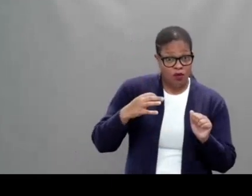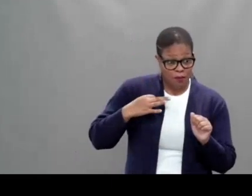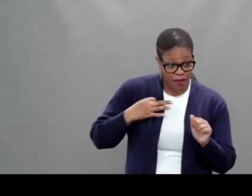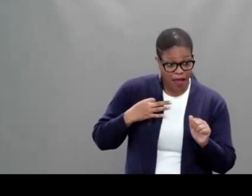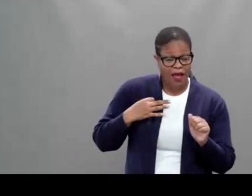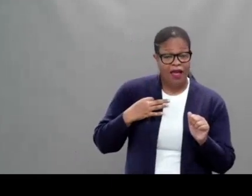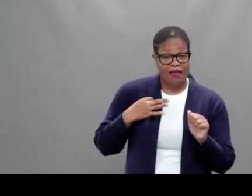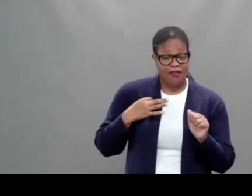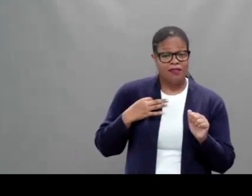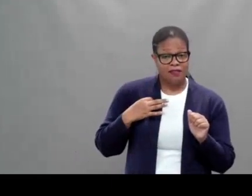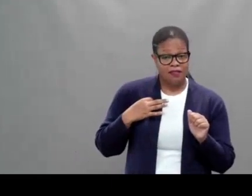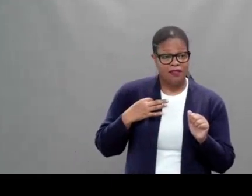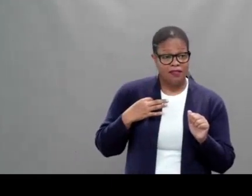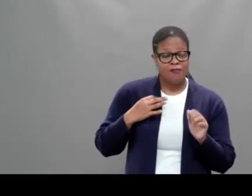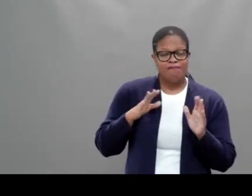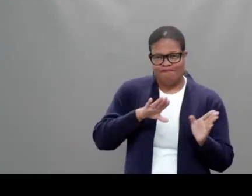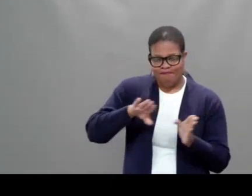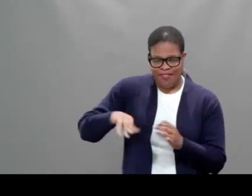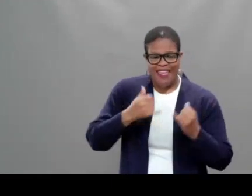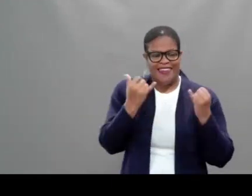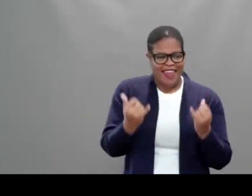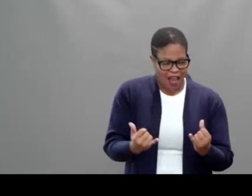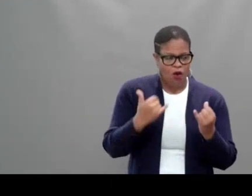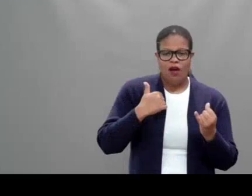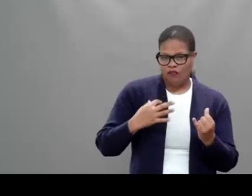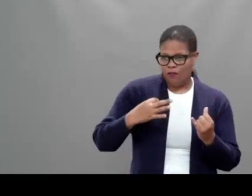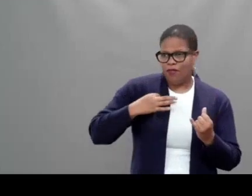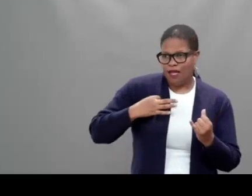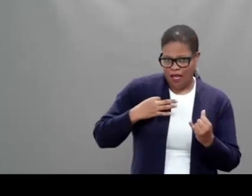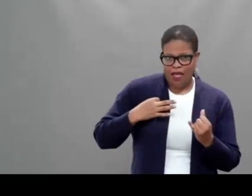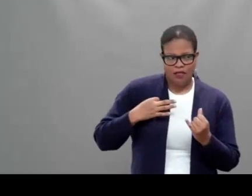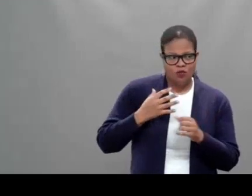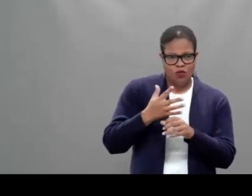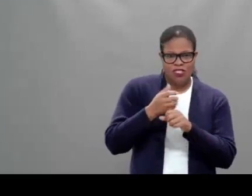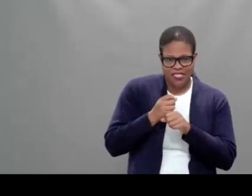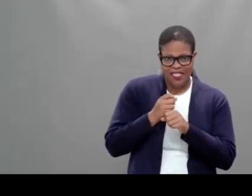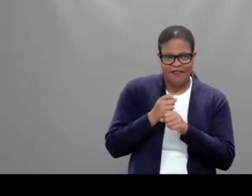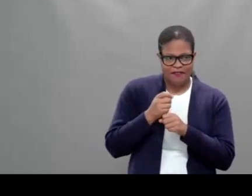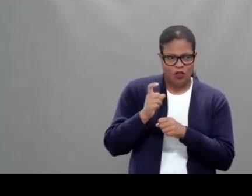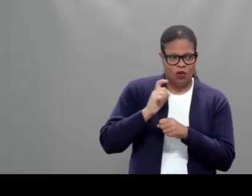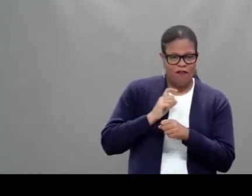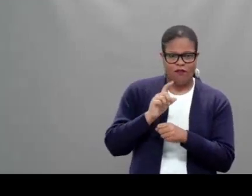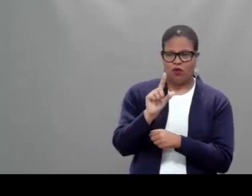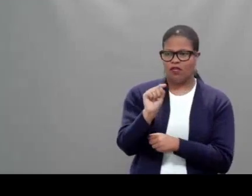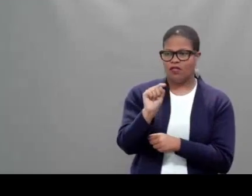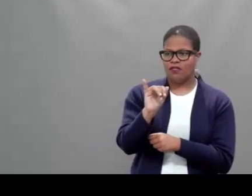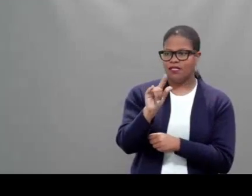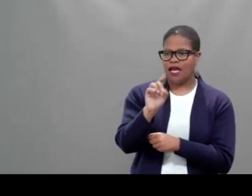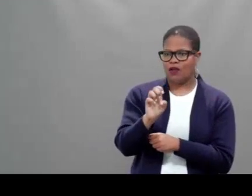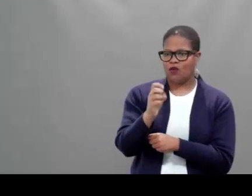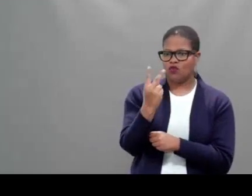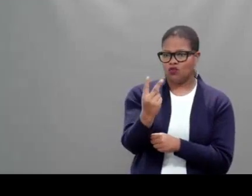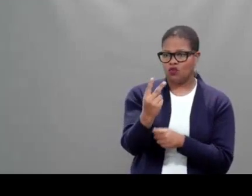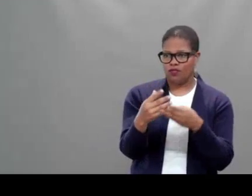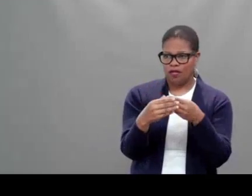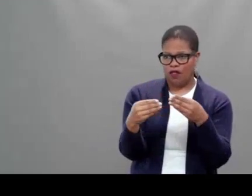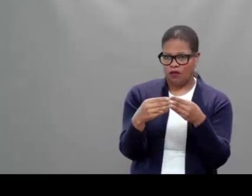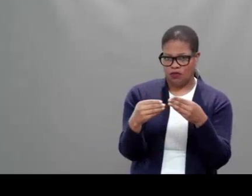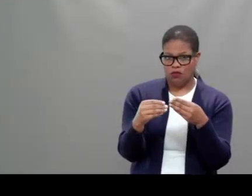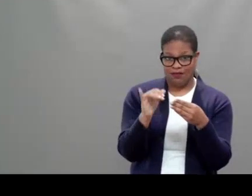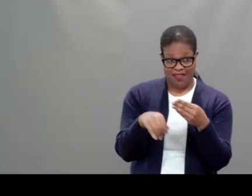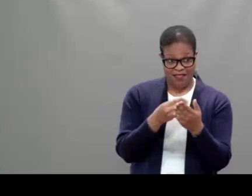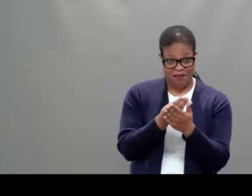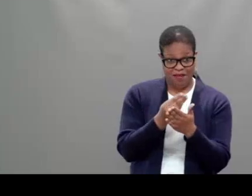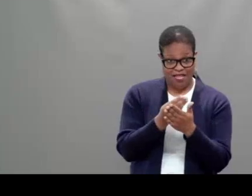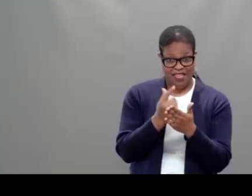We've already received the grant for Title II dollars, and Title II dollars is actually money that will